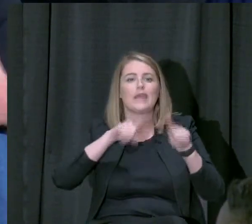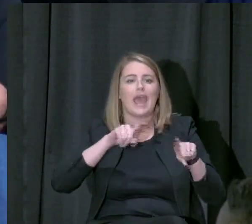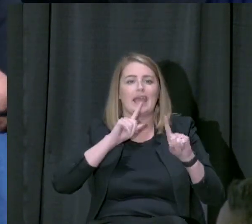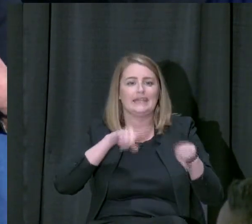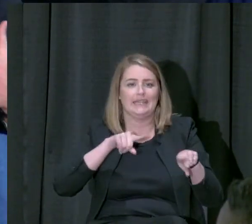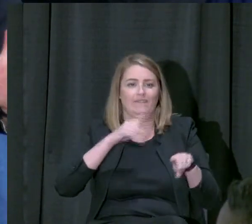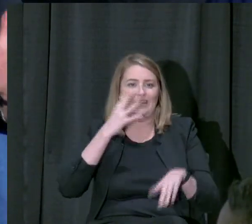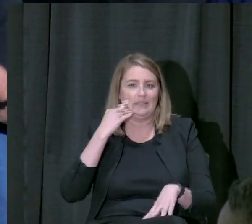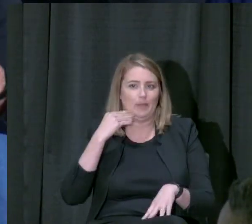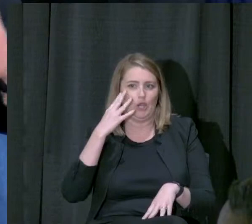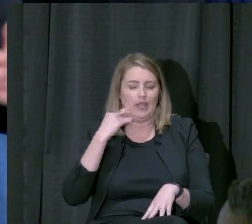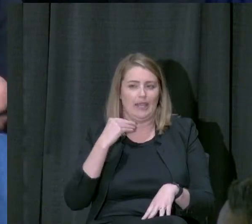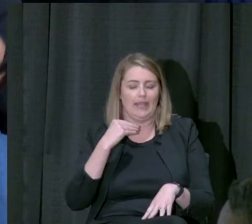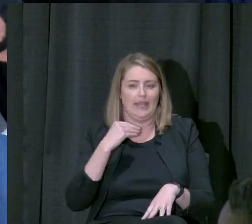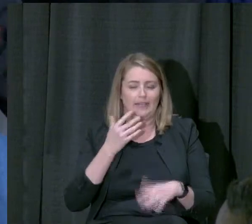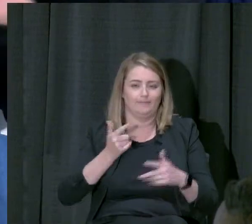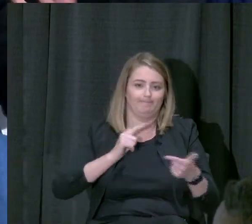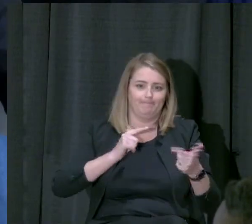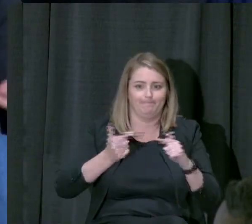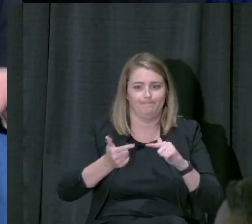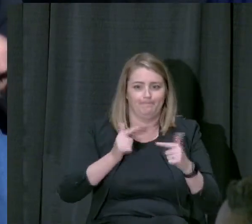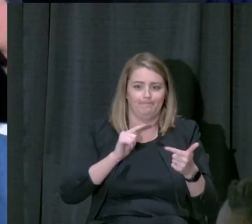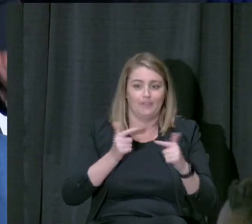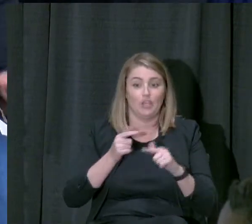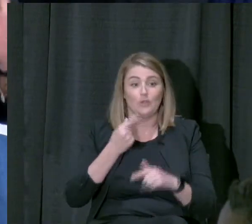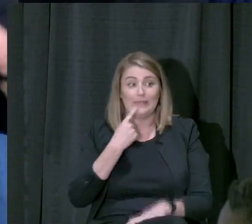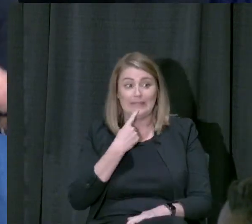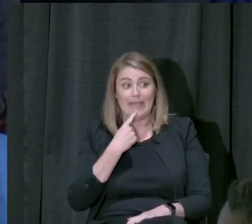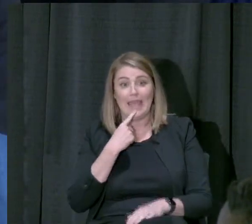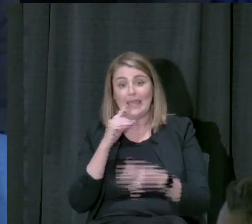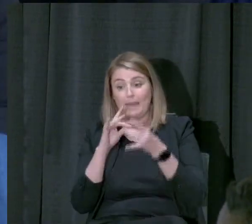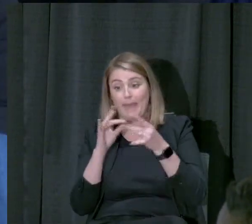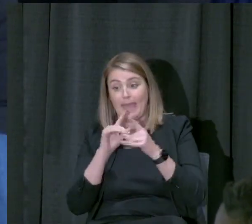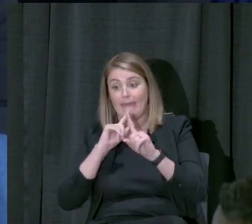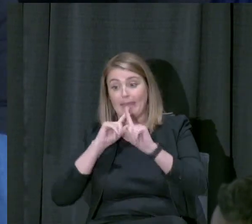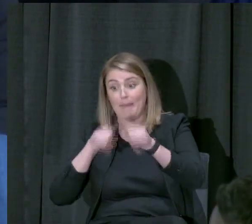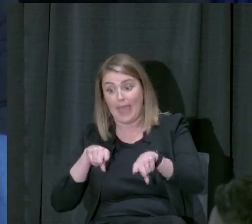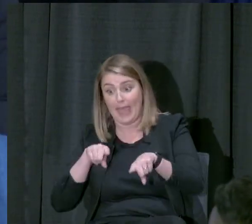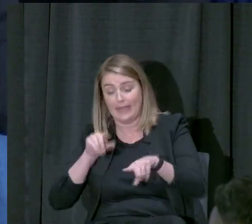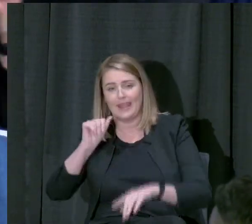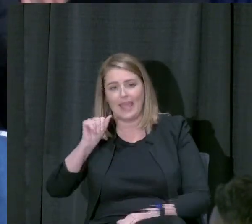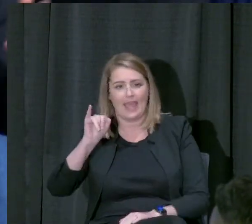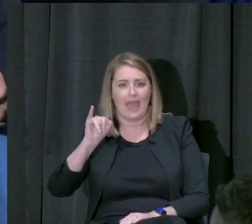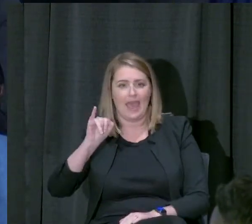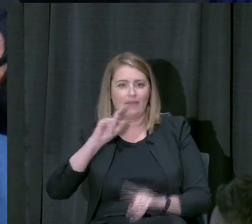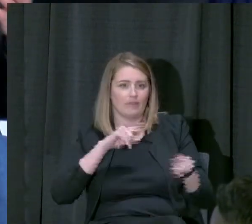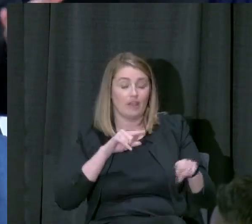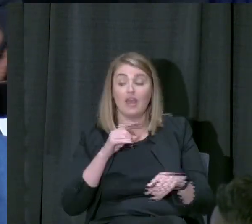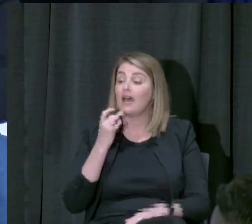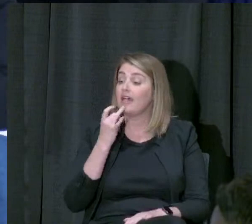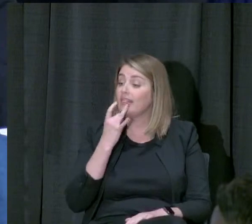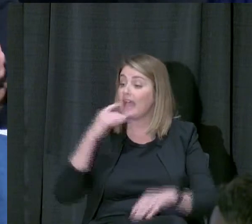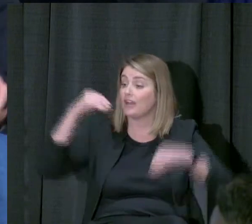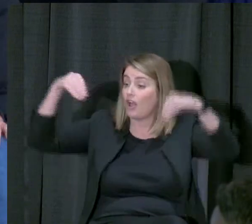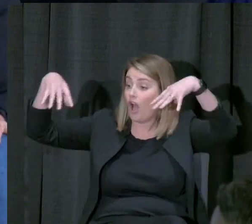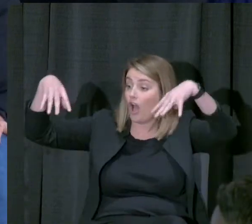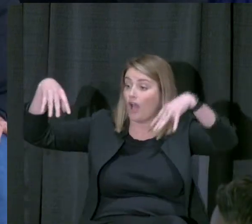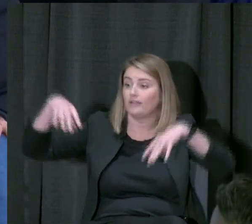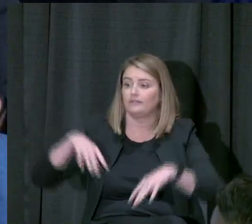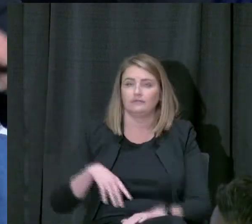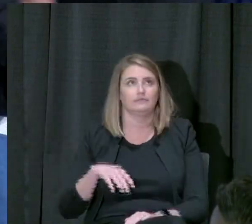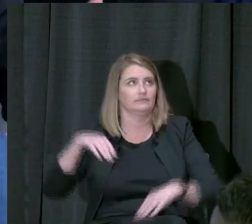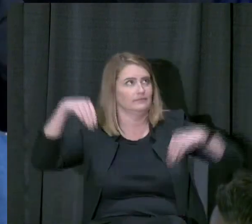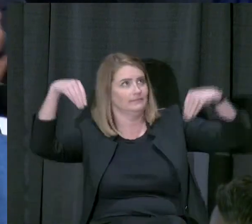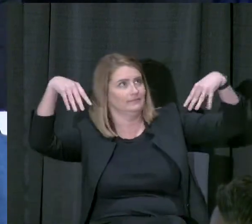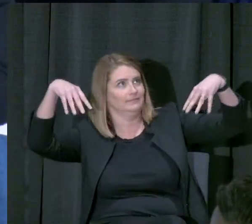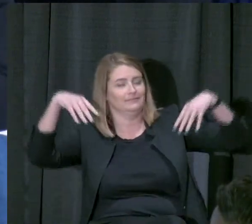experience. You say a command, the AI responds. You ask Alexa to turn on the light. Alexa turns off the light. You ask